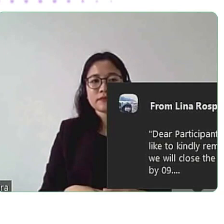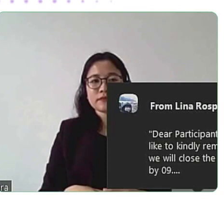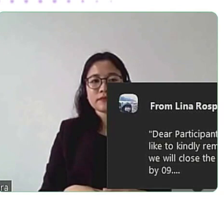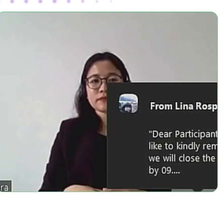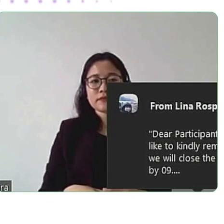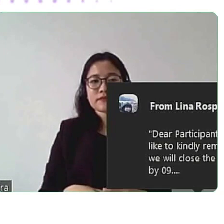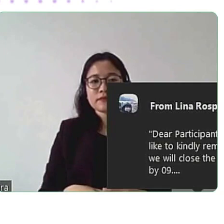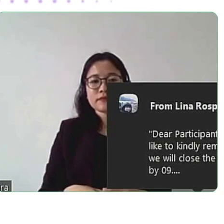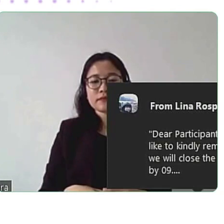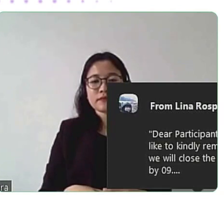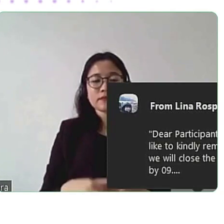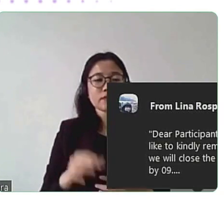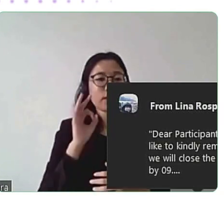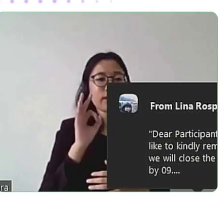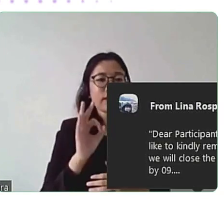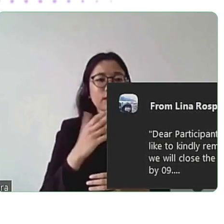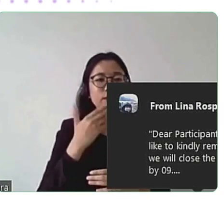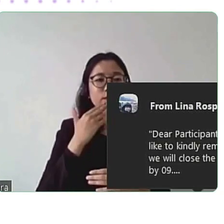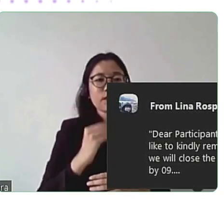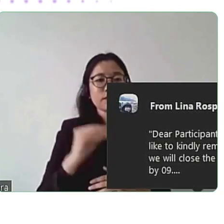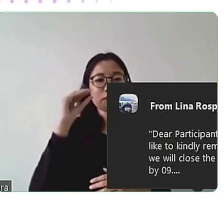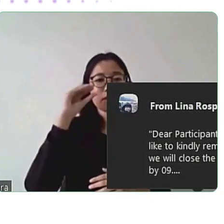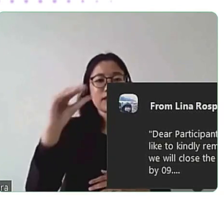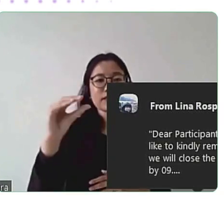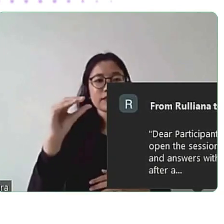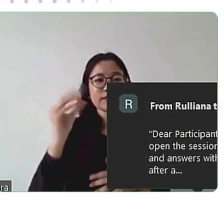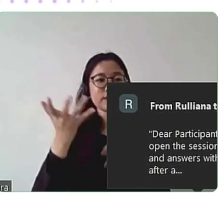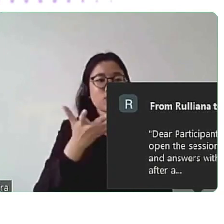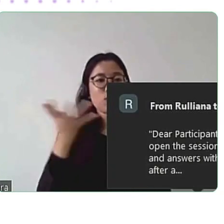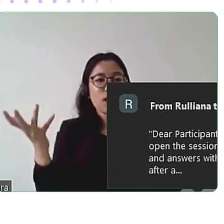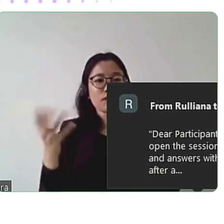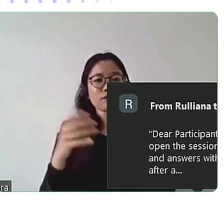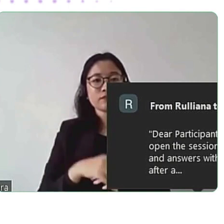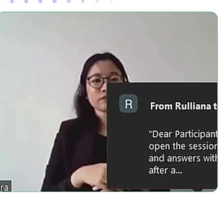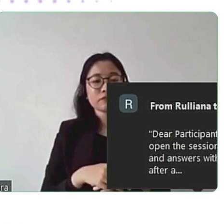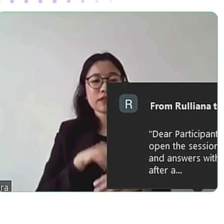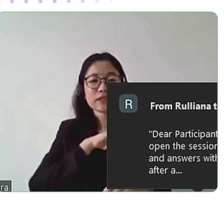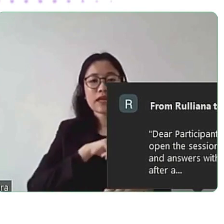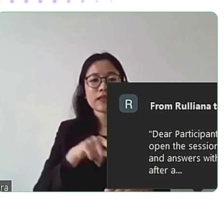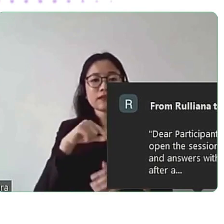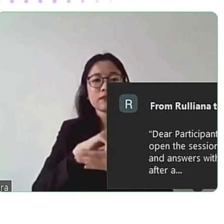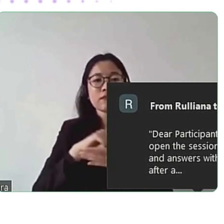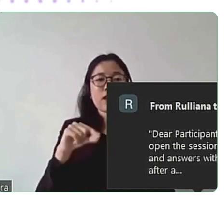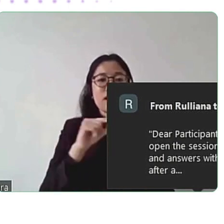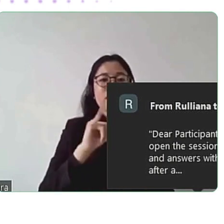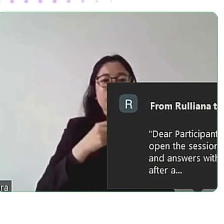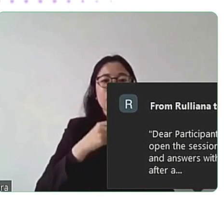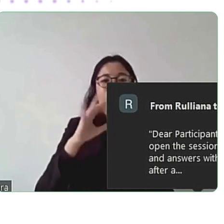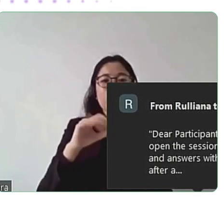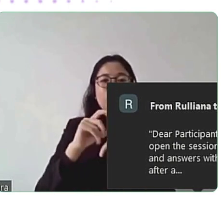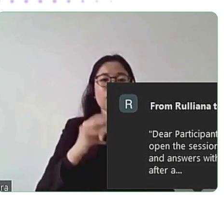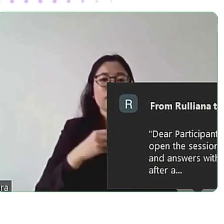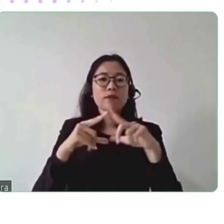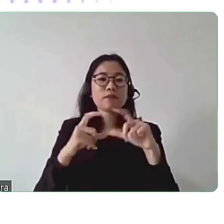Okay, good morning, dear participants. I'm Pibo Dimas Perdana. I'm a Public Affairs Manager